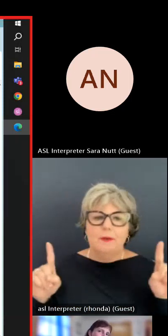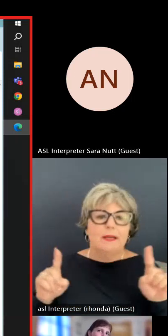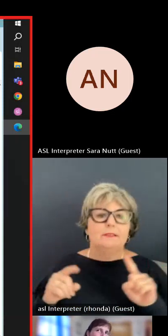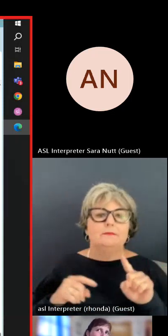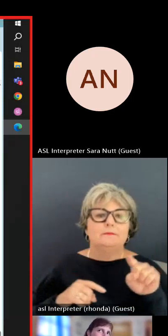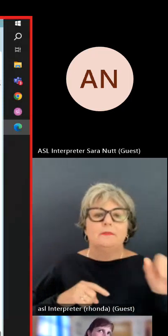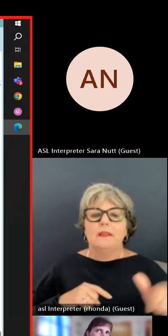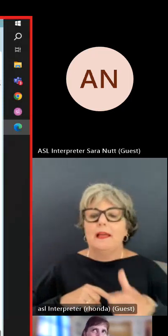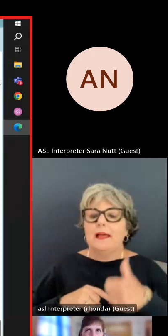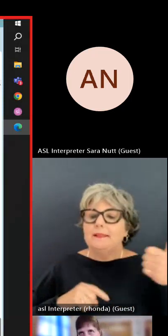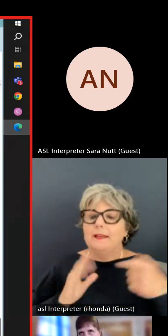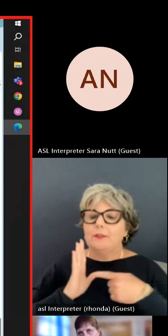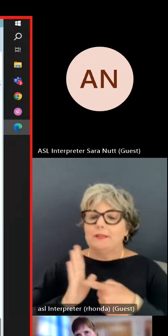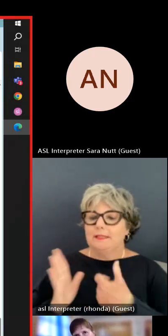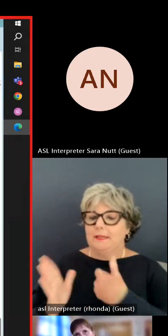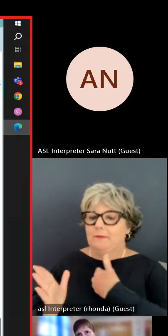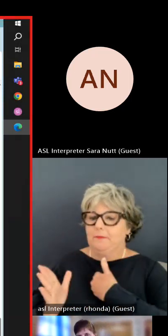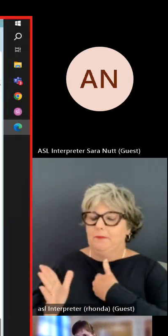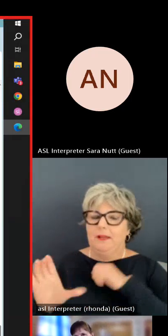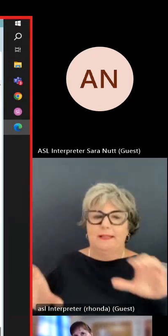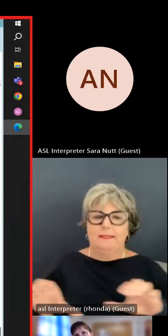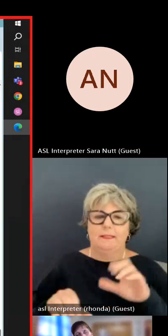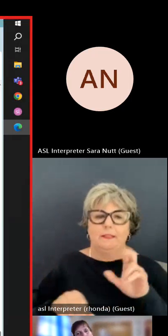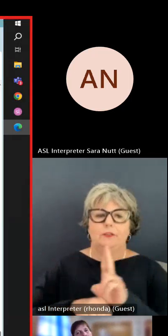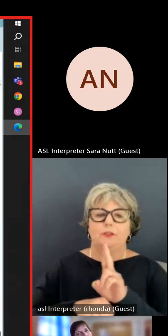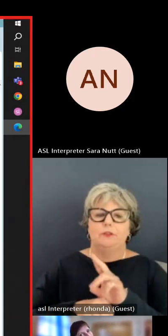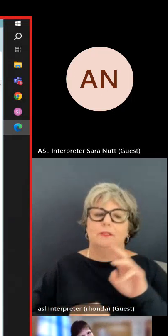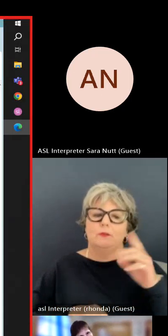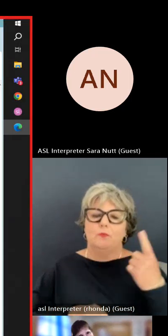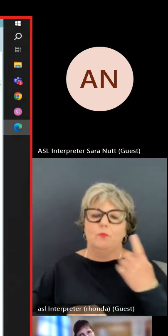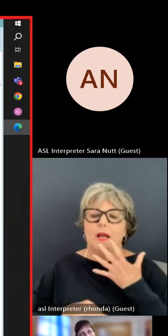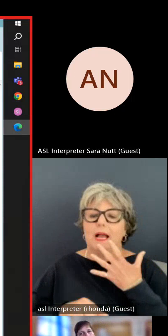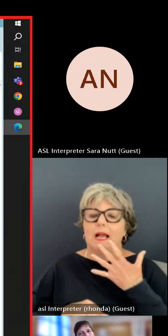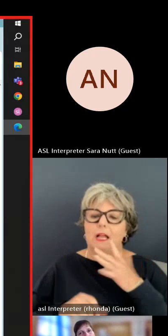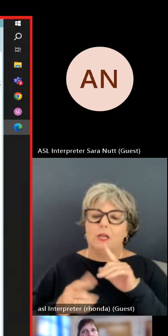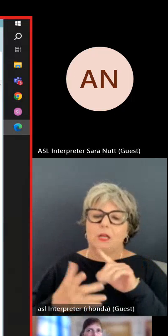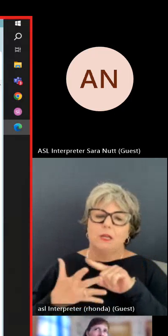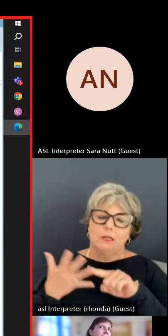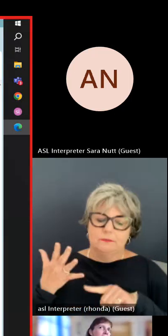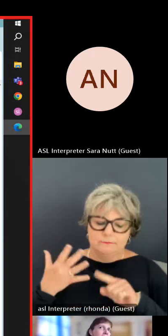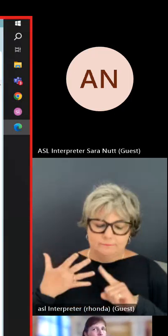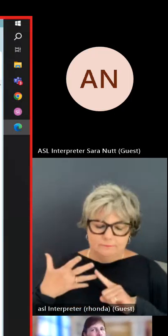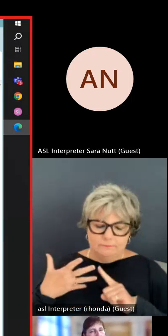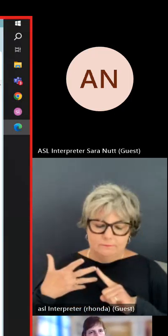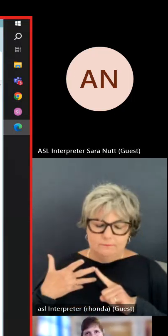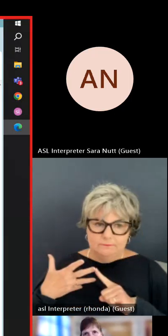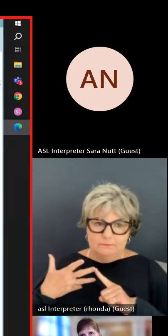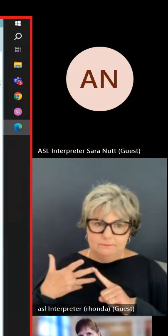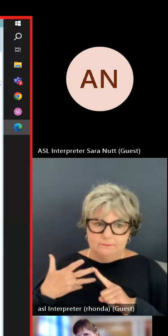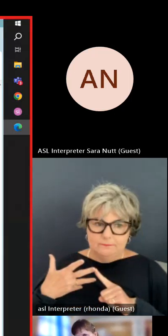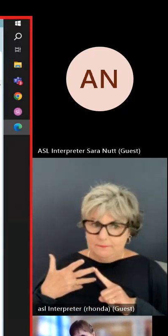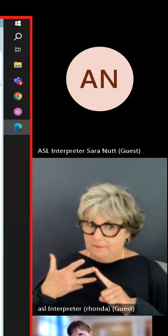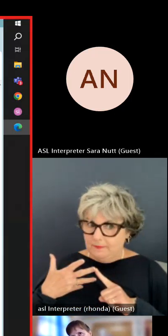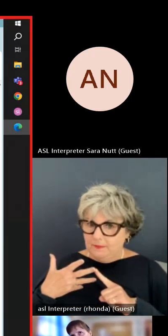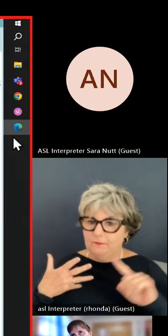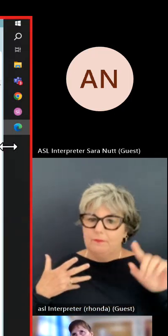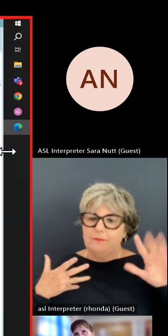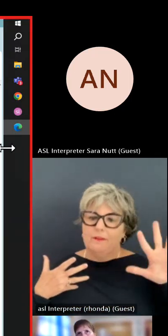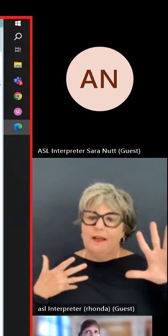is also another one that I did. This uses a monochromatic color palette for